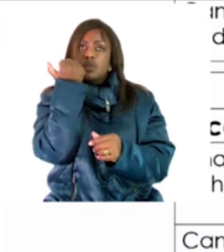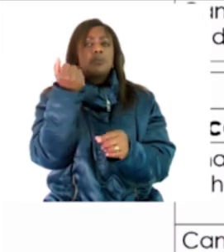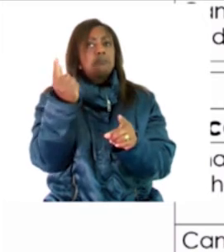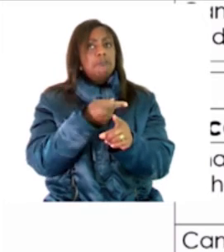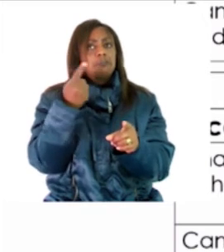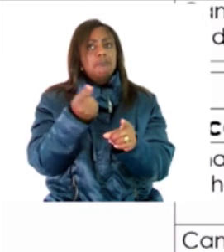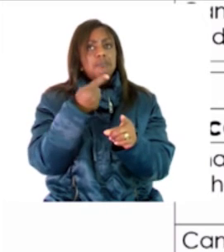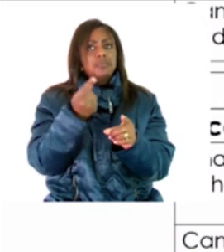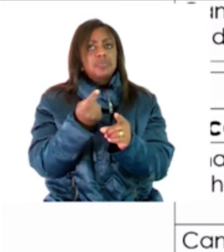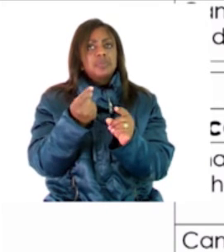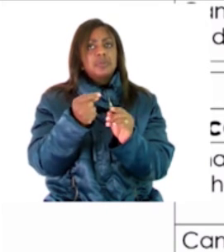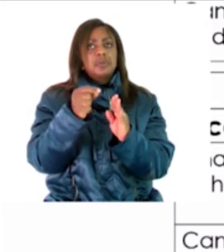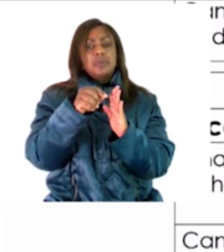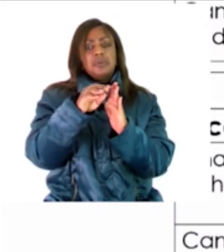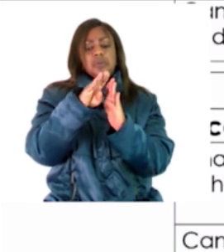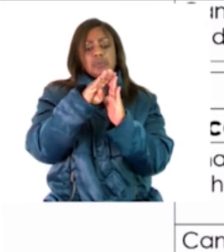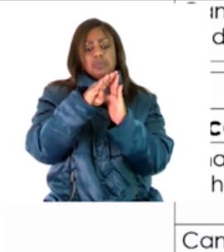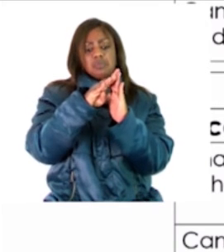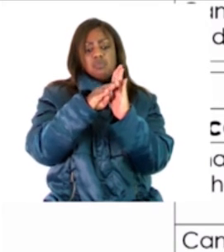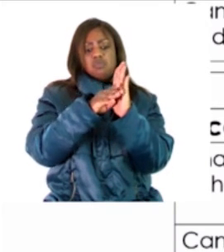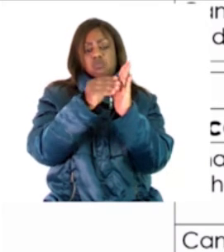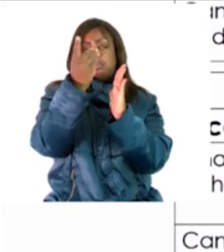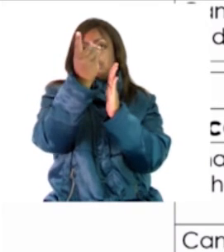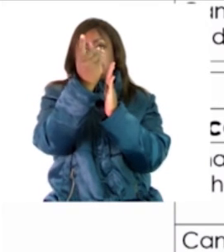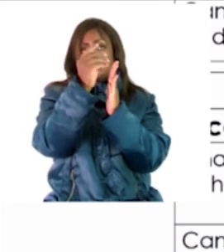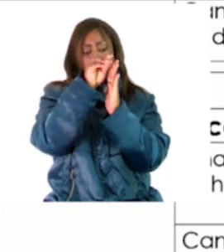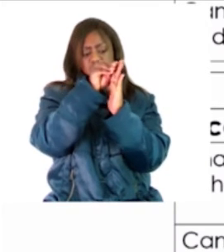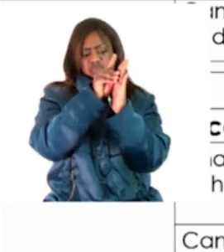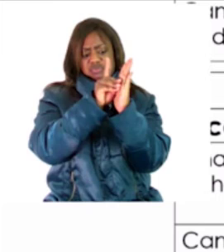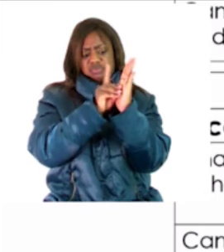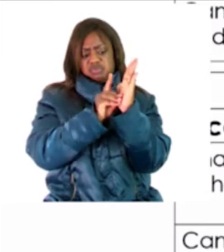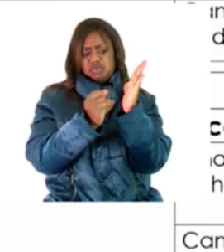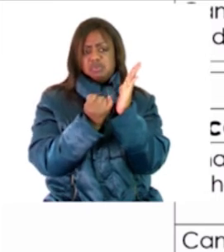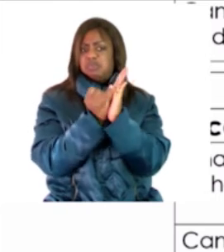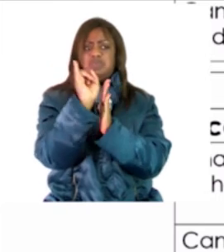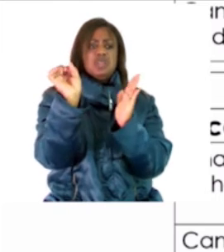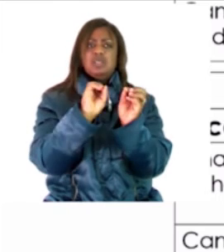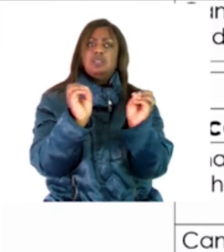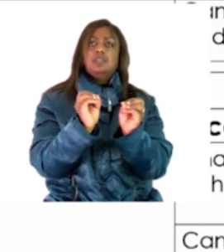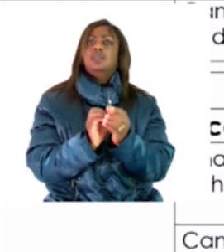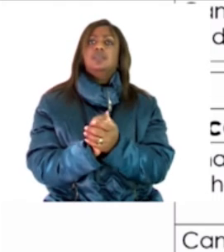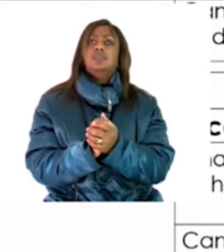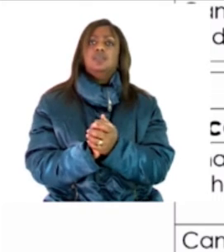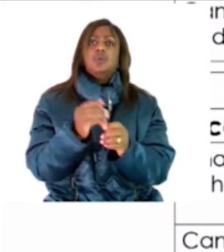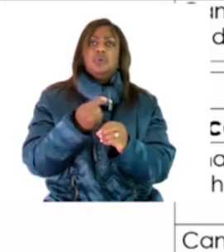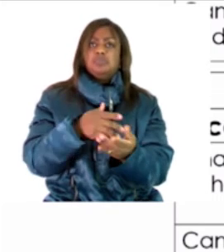go down. If you are getting A's, you'll end up getting E's, F, G, and U's, and those